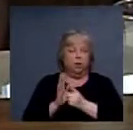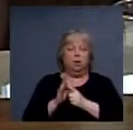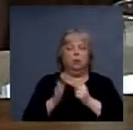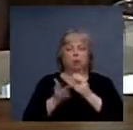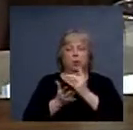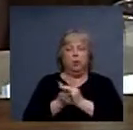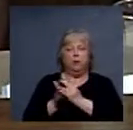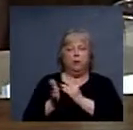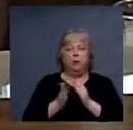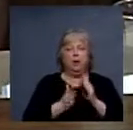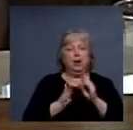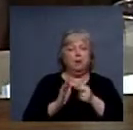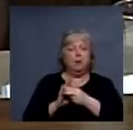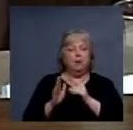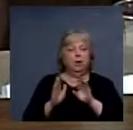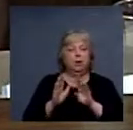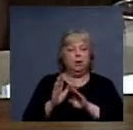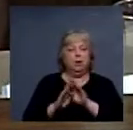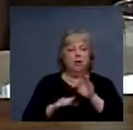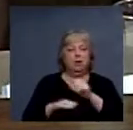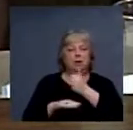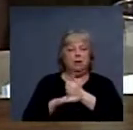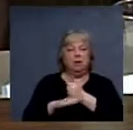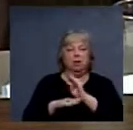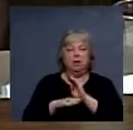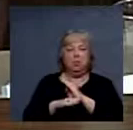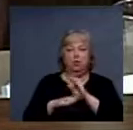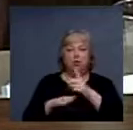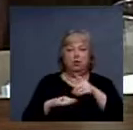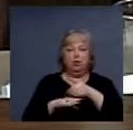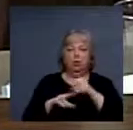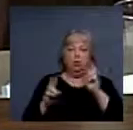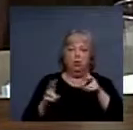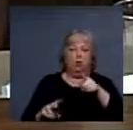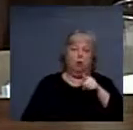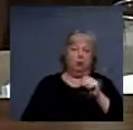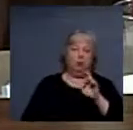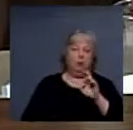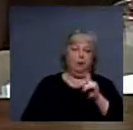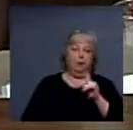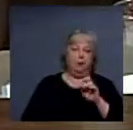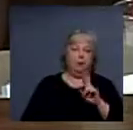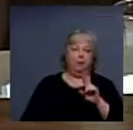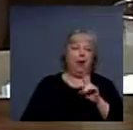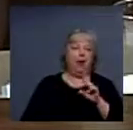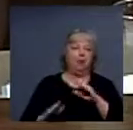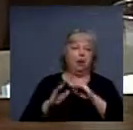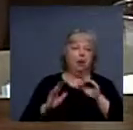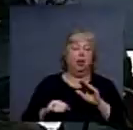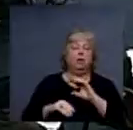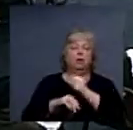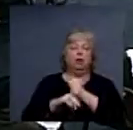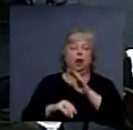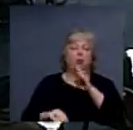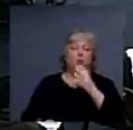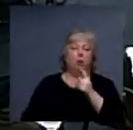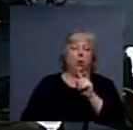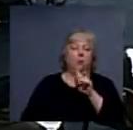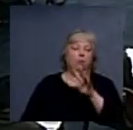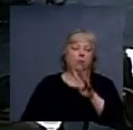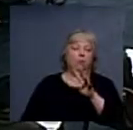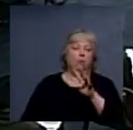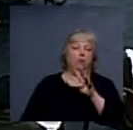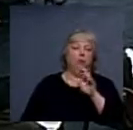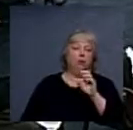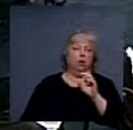zoning development, establish a planned commercial district titled Packet House, short form PDC, located at 1406 Cantrell Road. Okay, thank